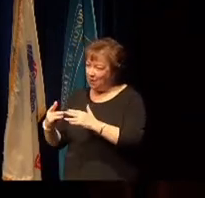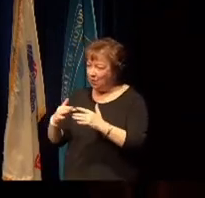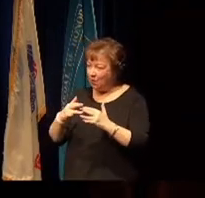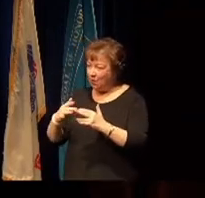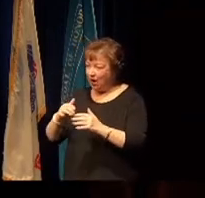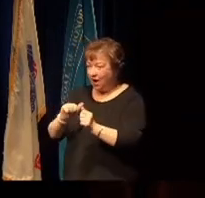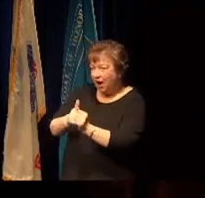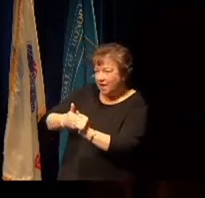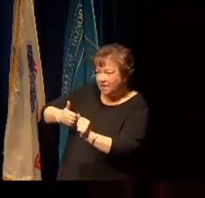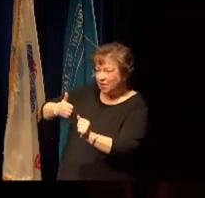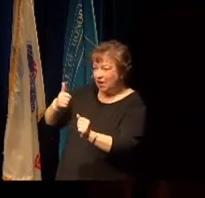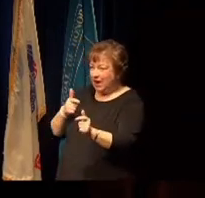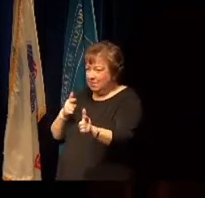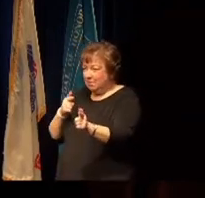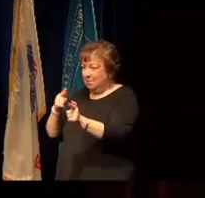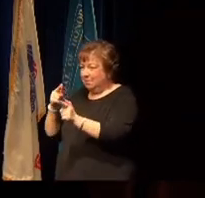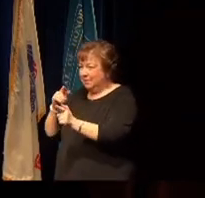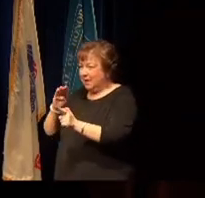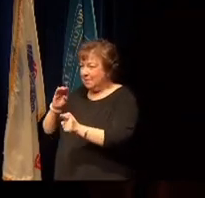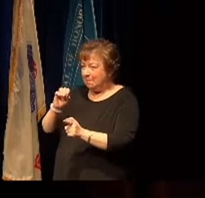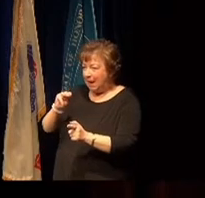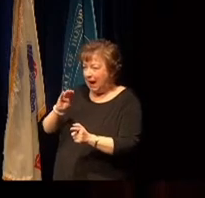bombs, or at least most of them,